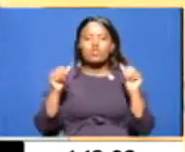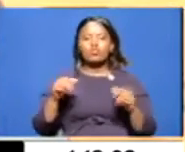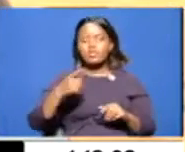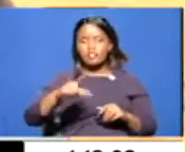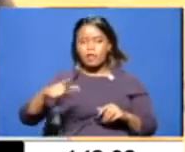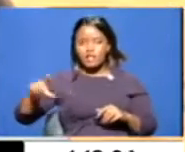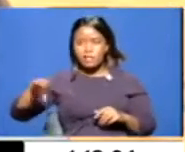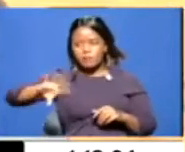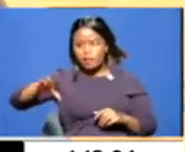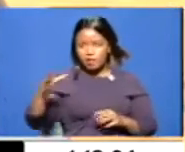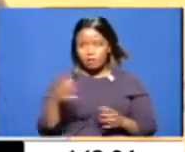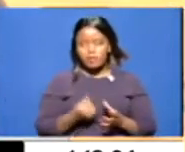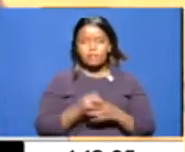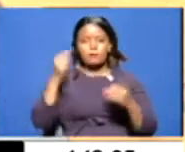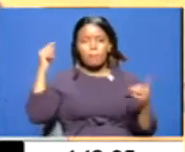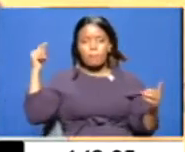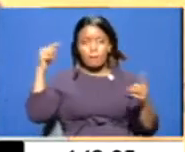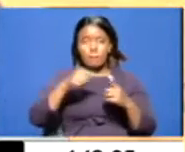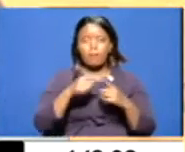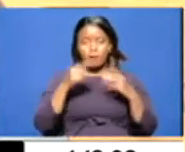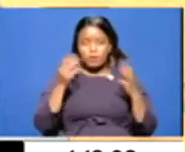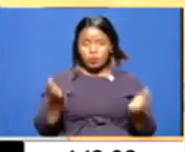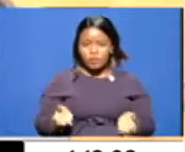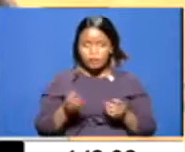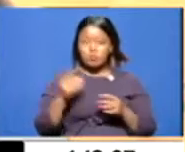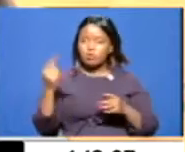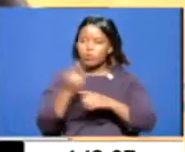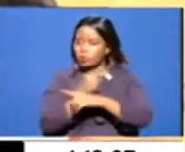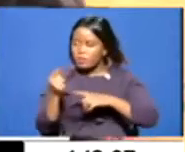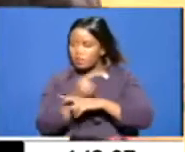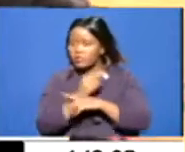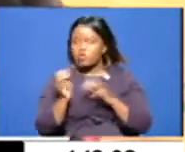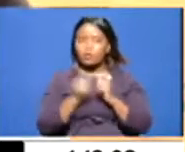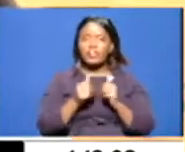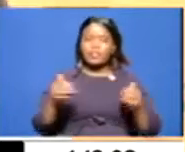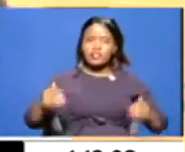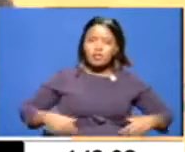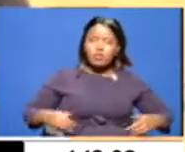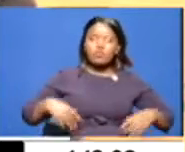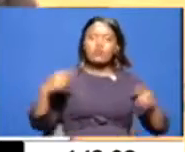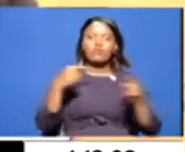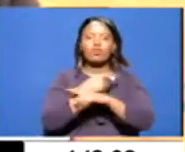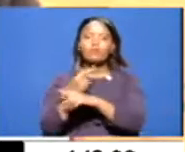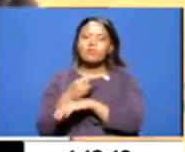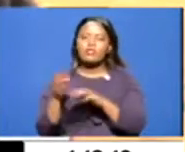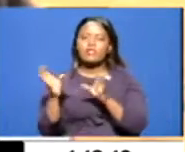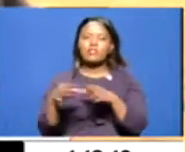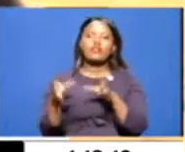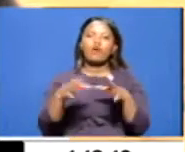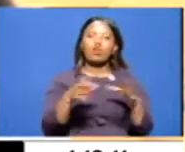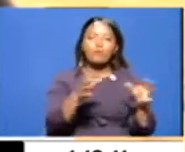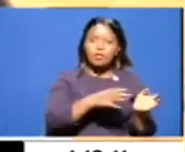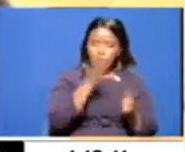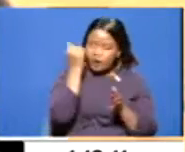this tournament actually is to bring together youth from different communities so that they can be able to